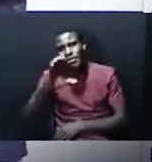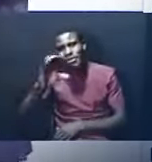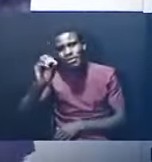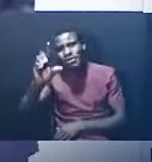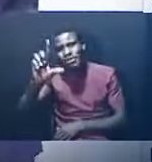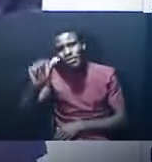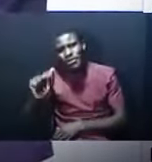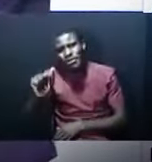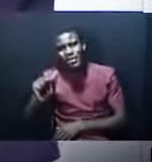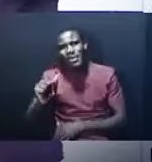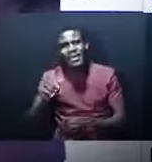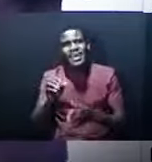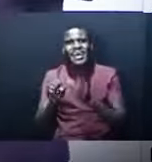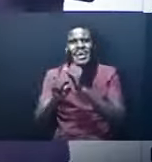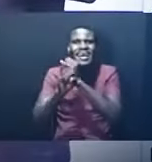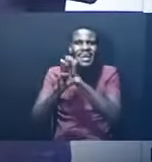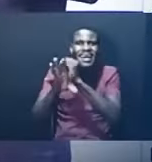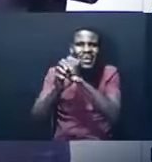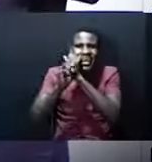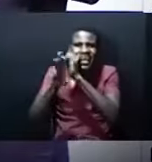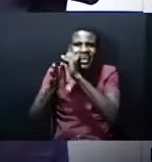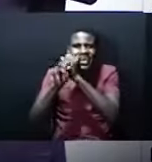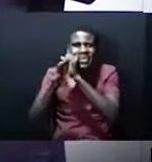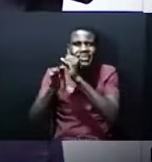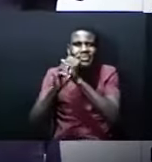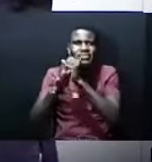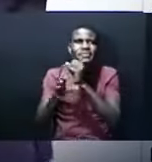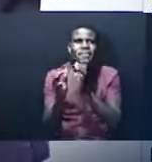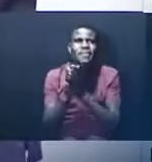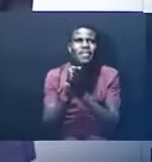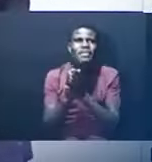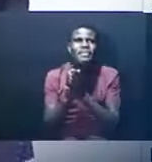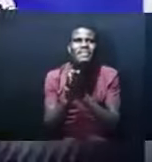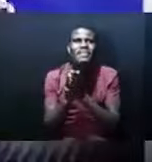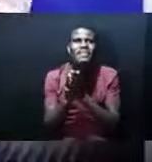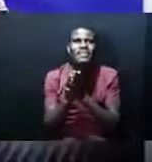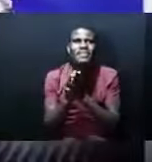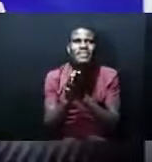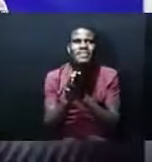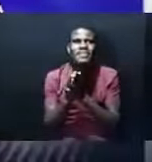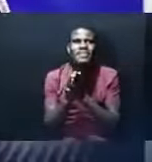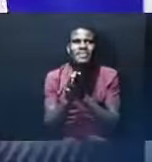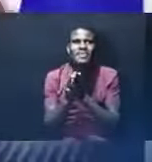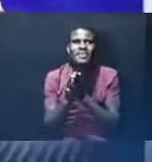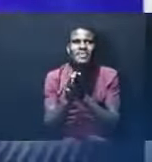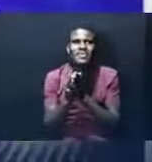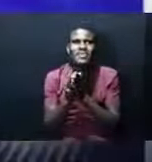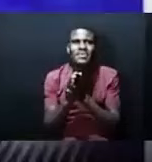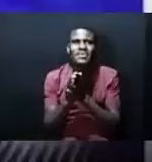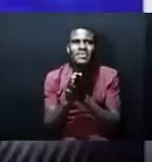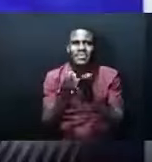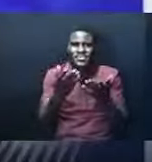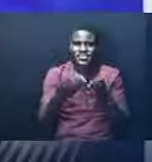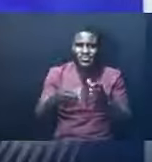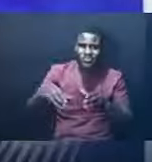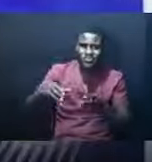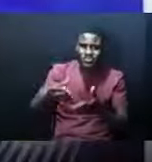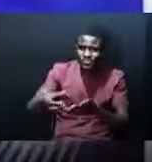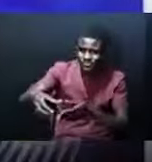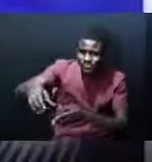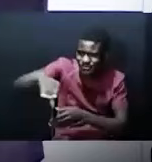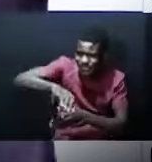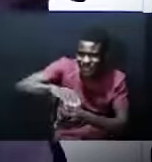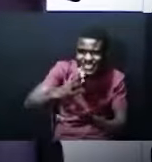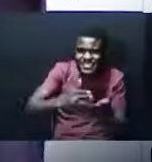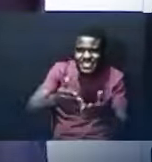woman. Just like you pour something on it, then it will shake itself. I said the